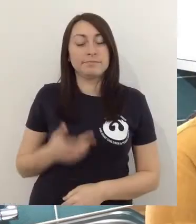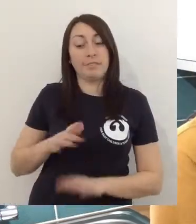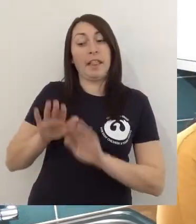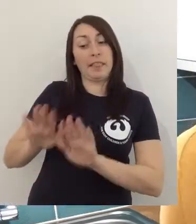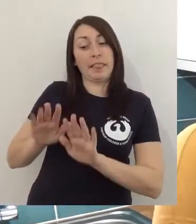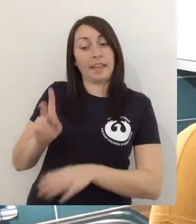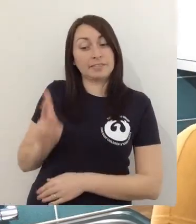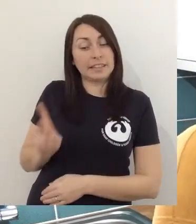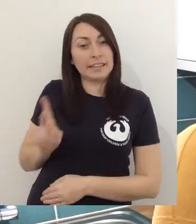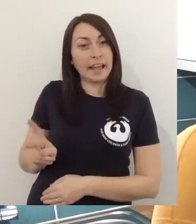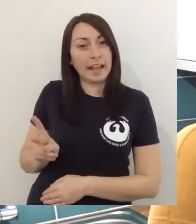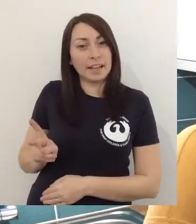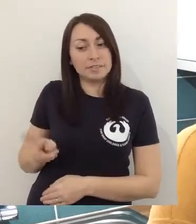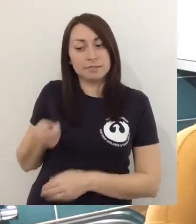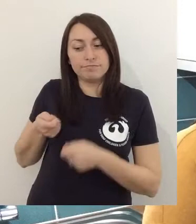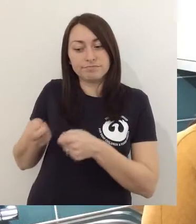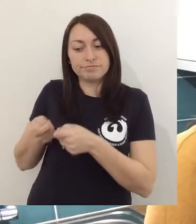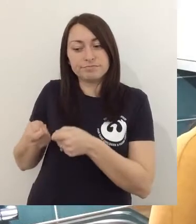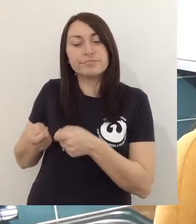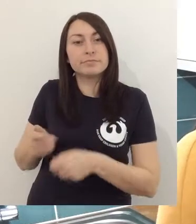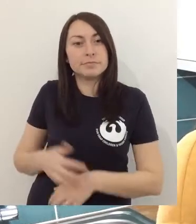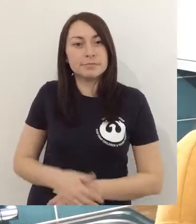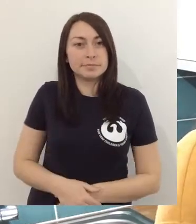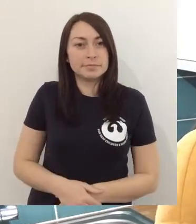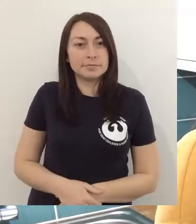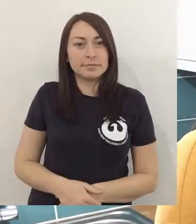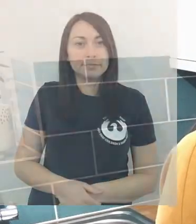Okay, and we'll leave that again just to cook on that underside.